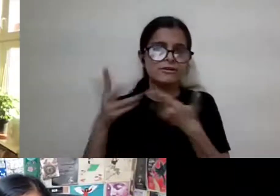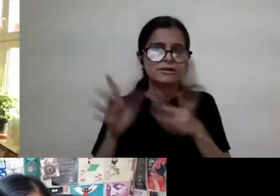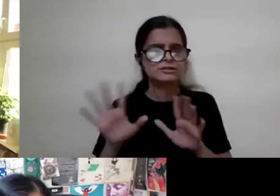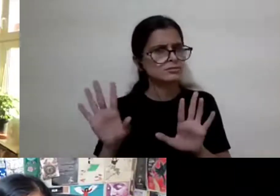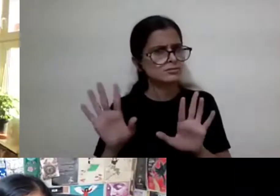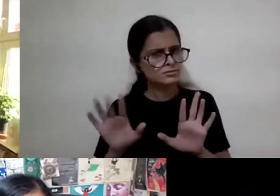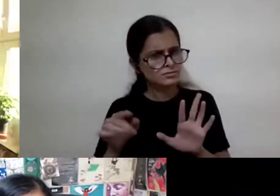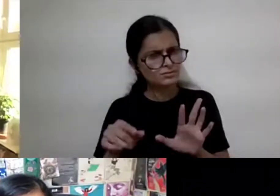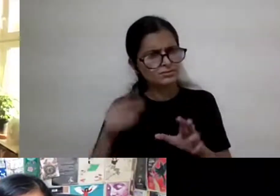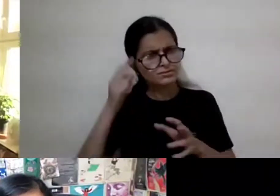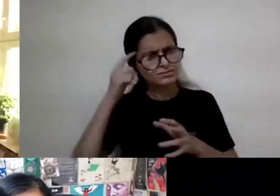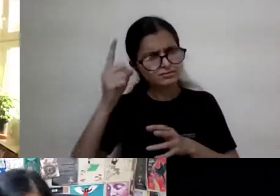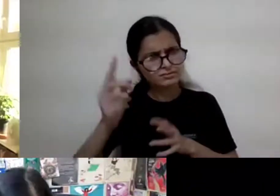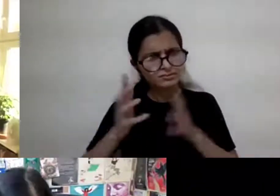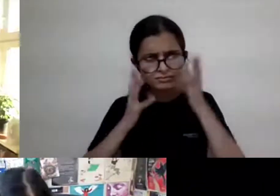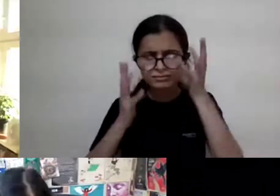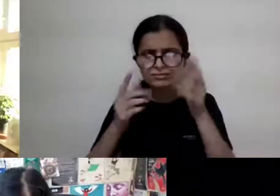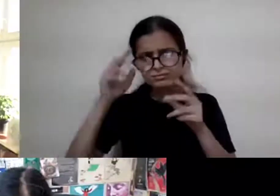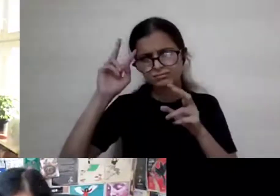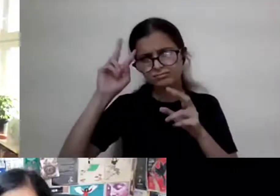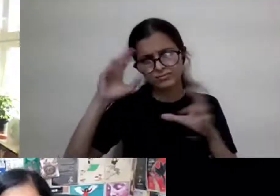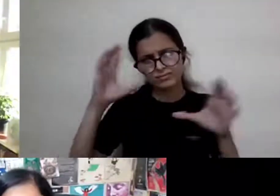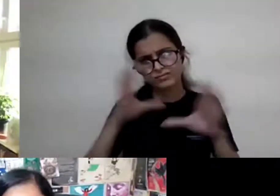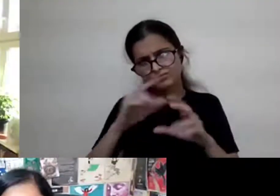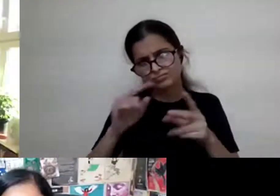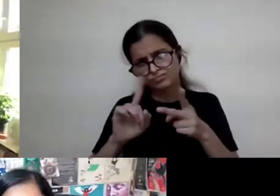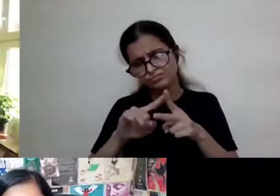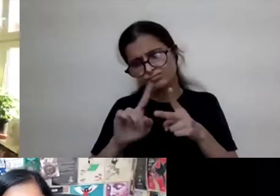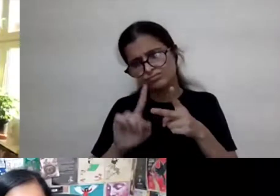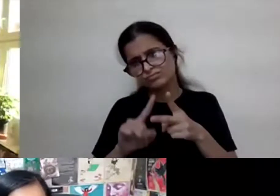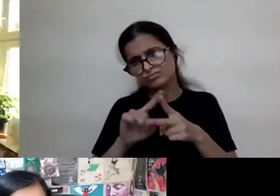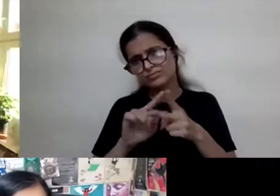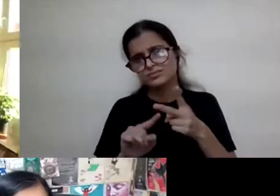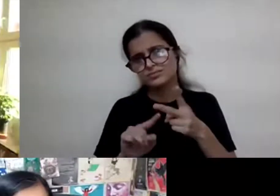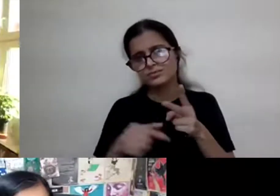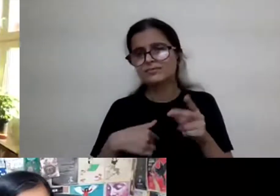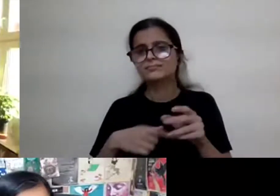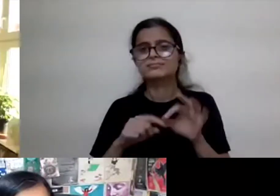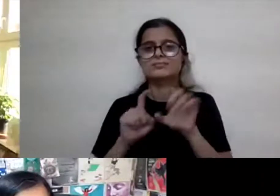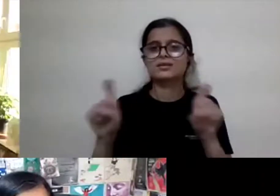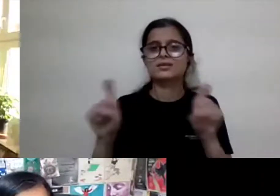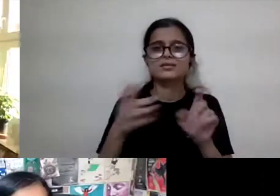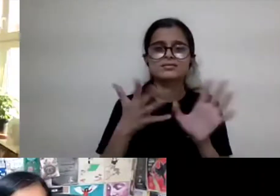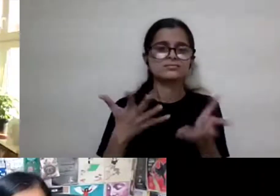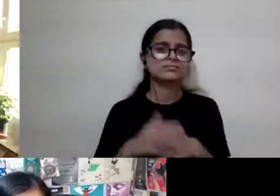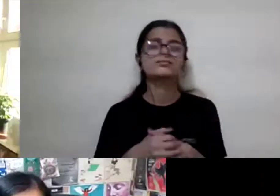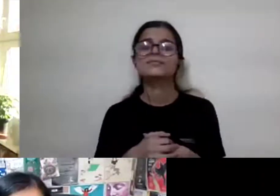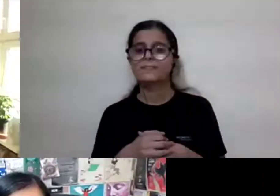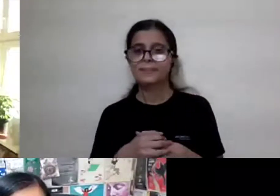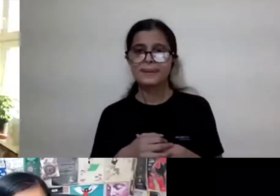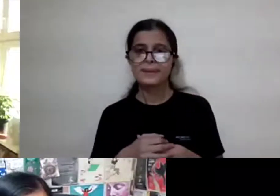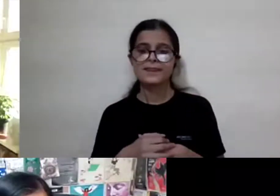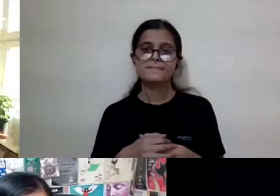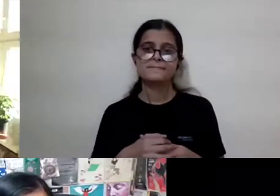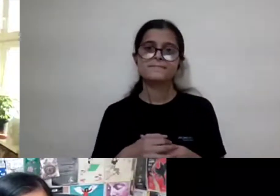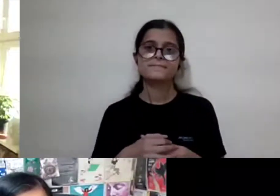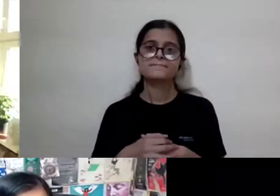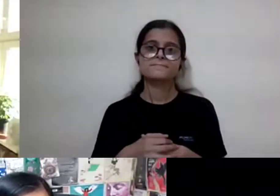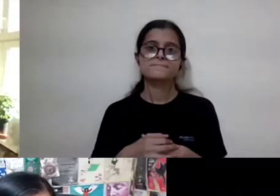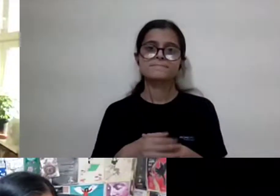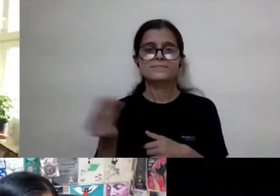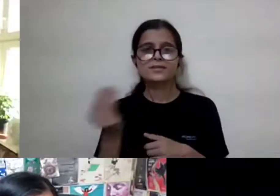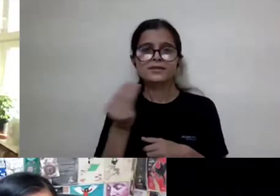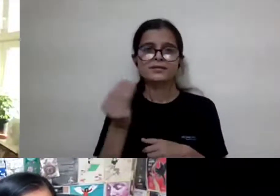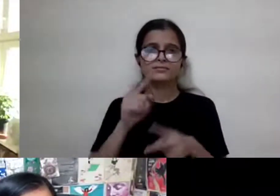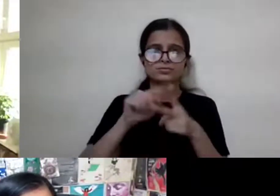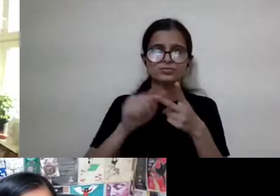second worry. Better to speak this in this way, not a question. So yes, if you please